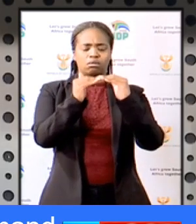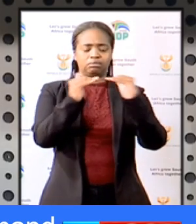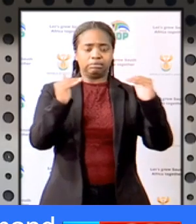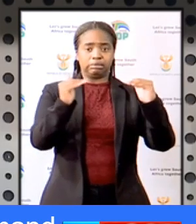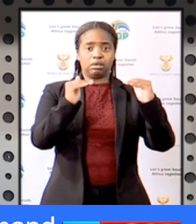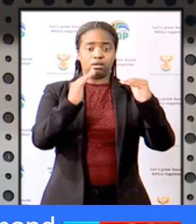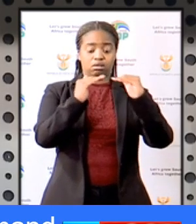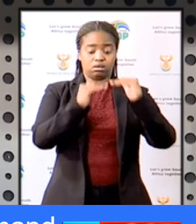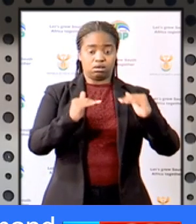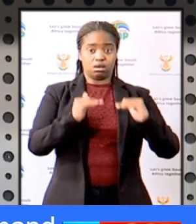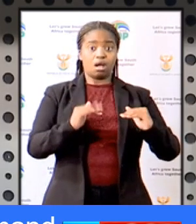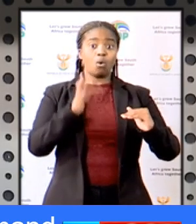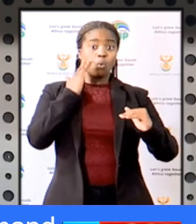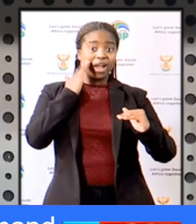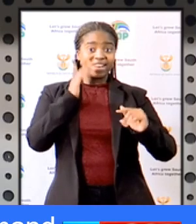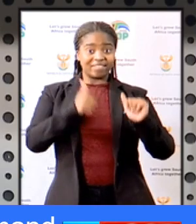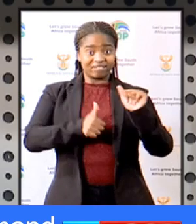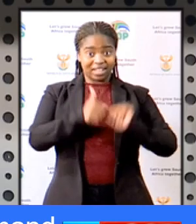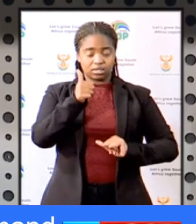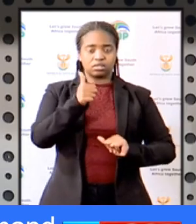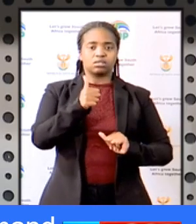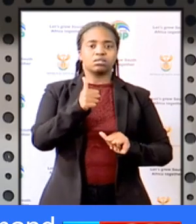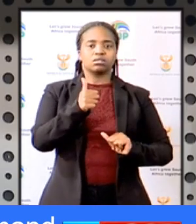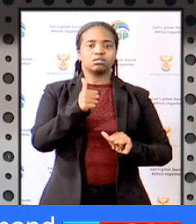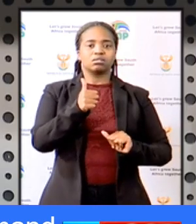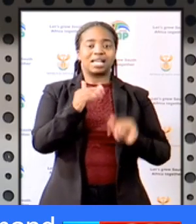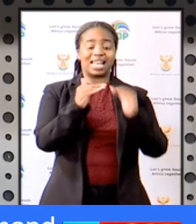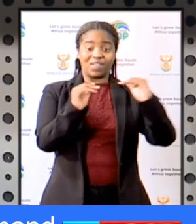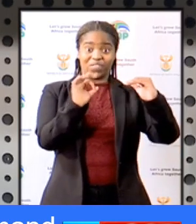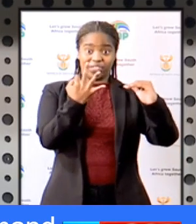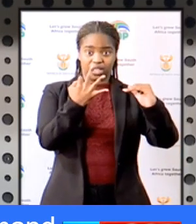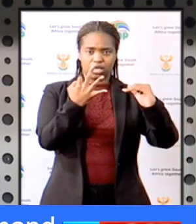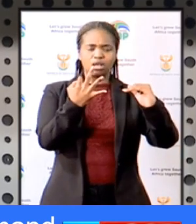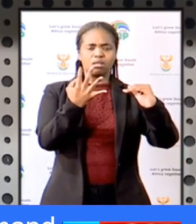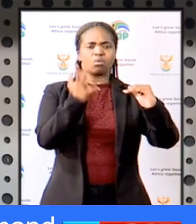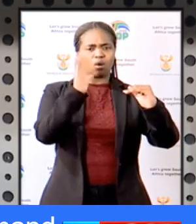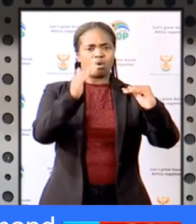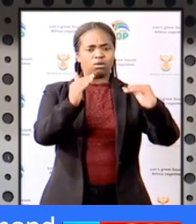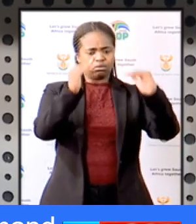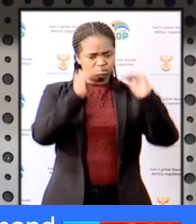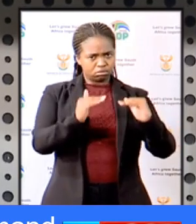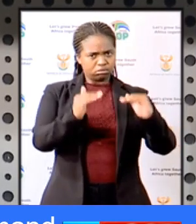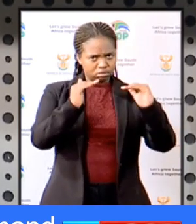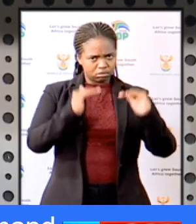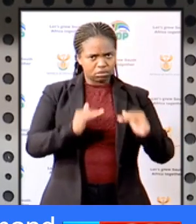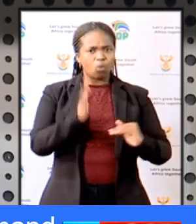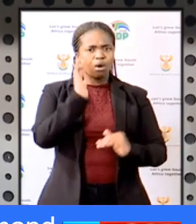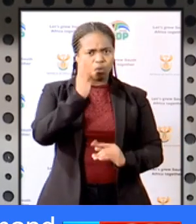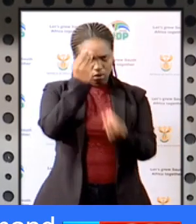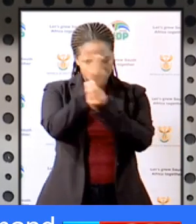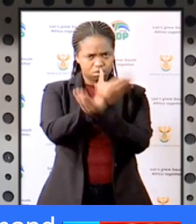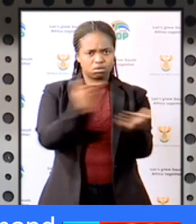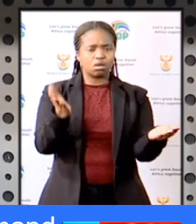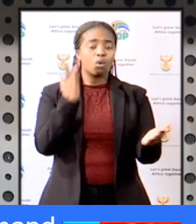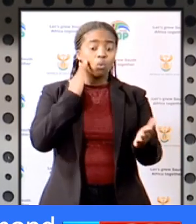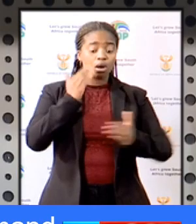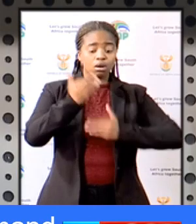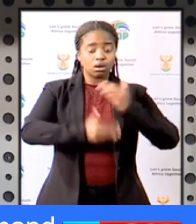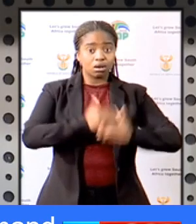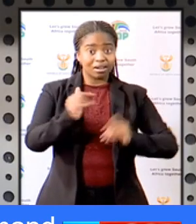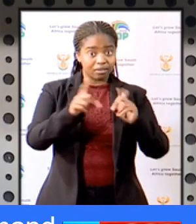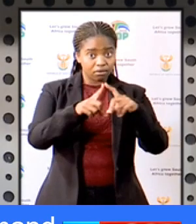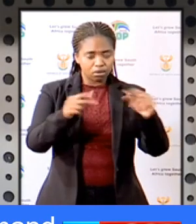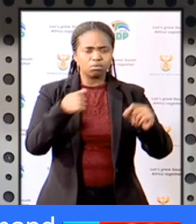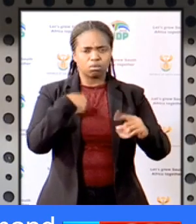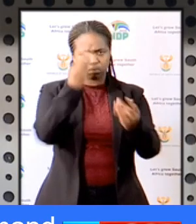immediately after concluding this alert level 3, and the nation will be duly informed when that process has been